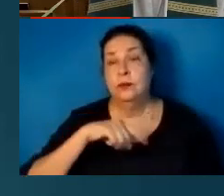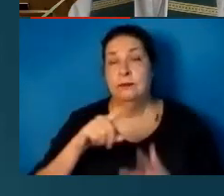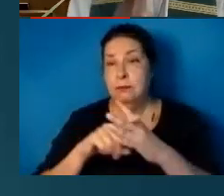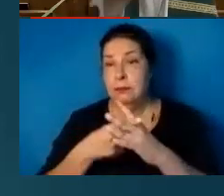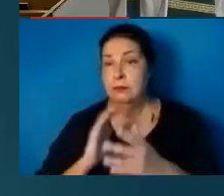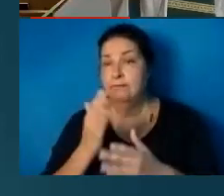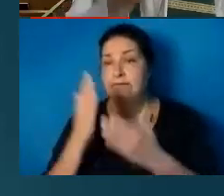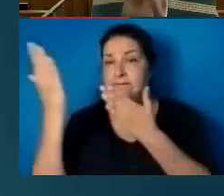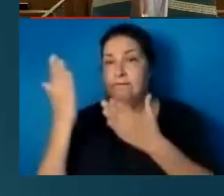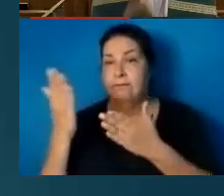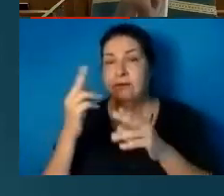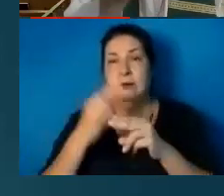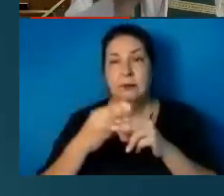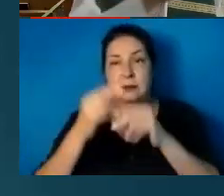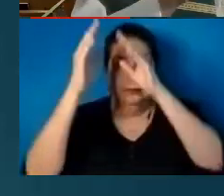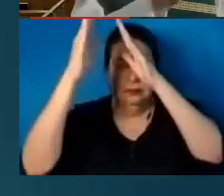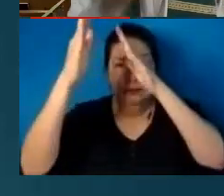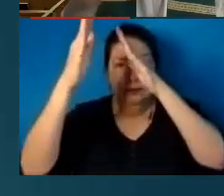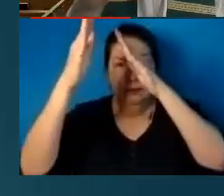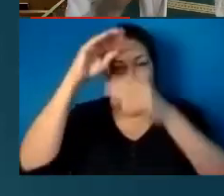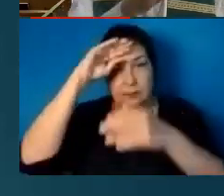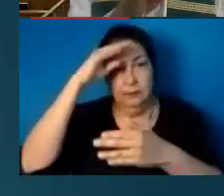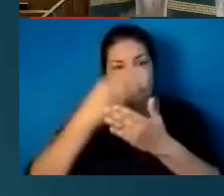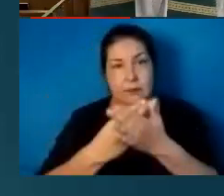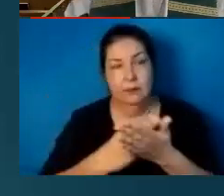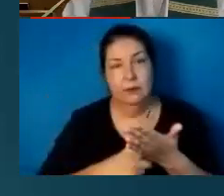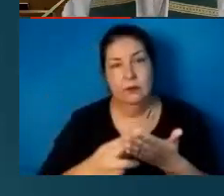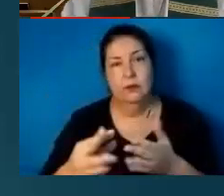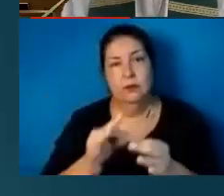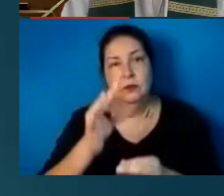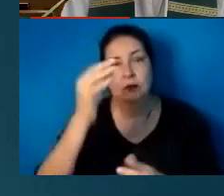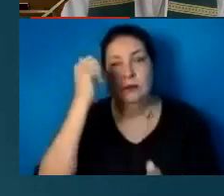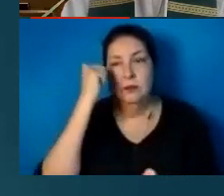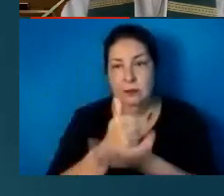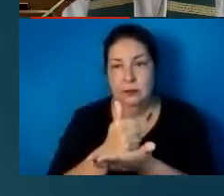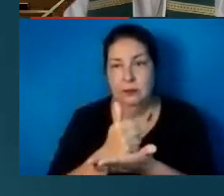Begin our service in the name of the Father, and of the Son, and of the Holy Spirit.